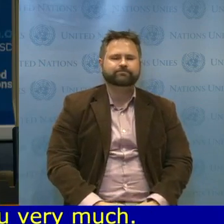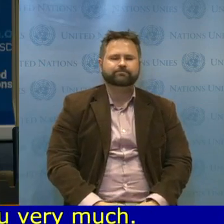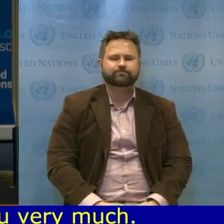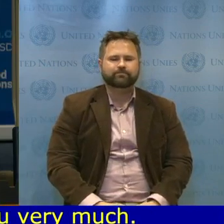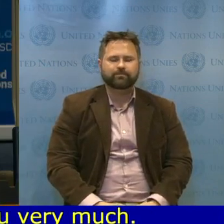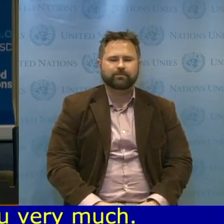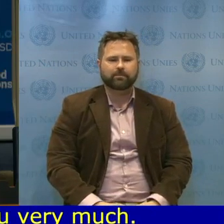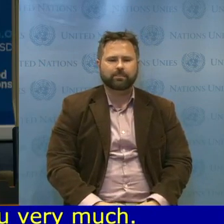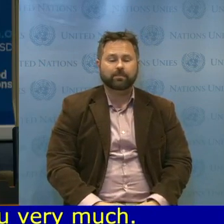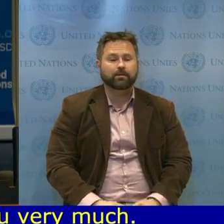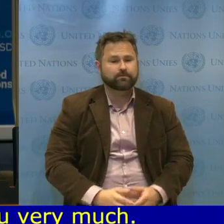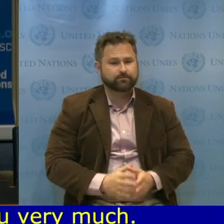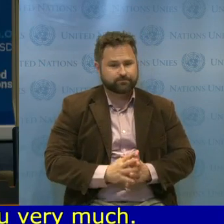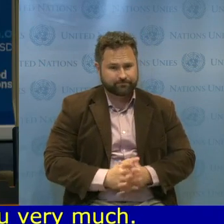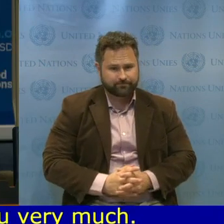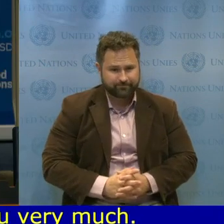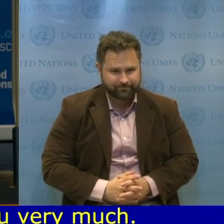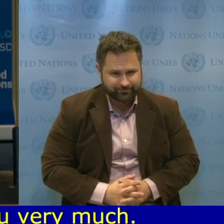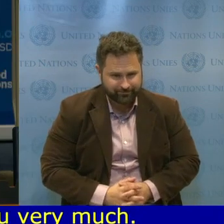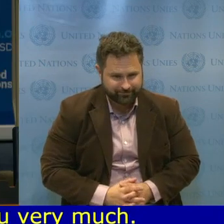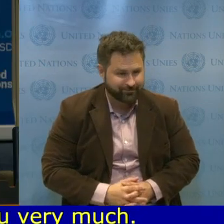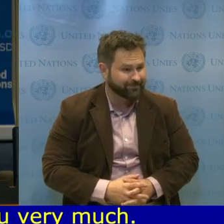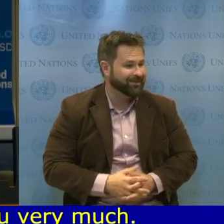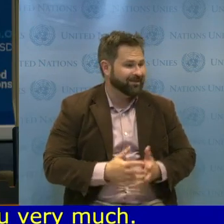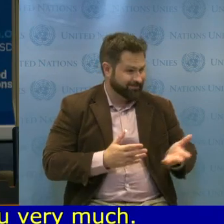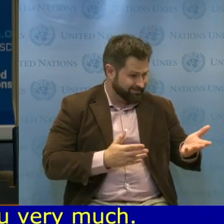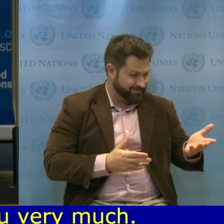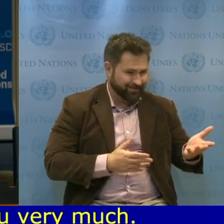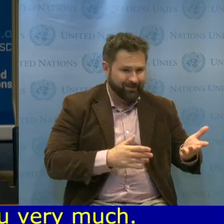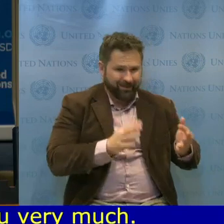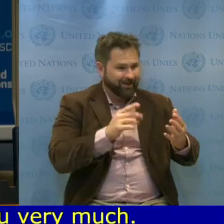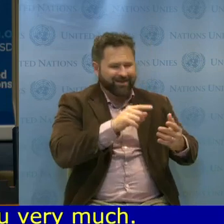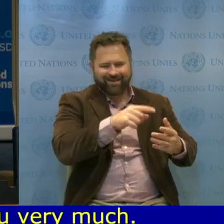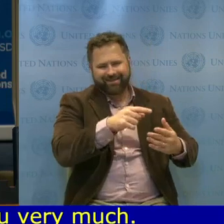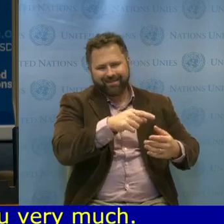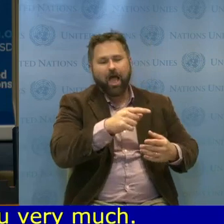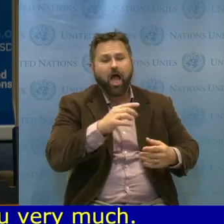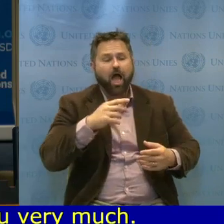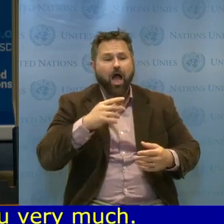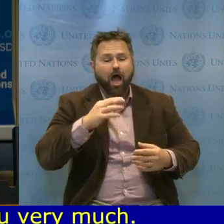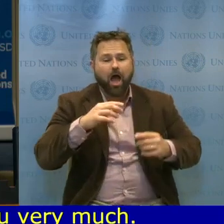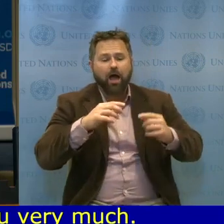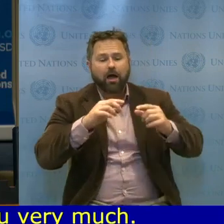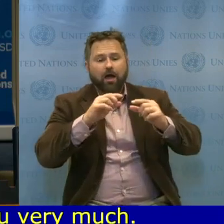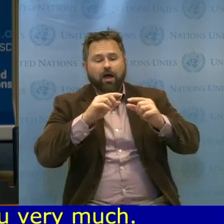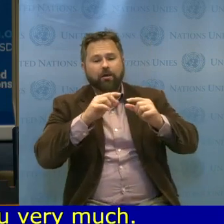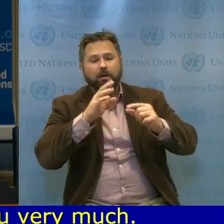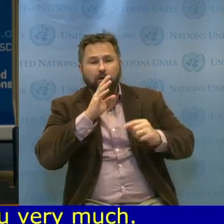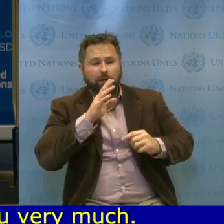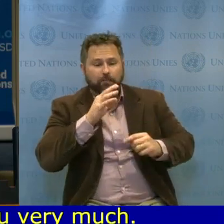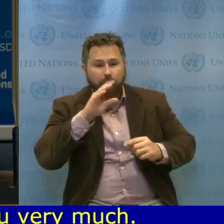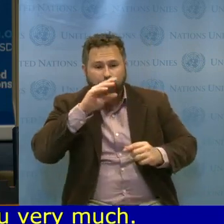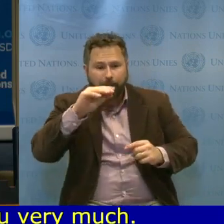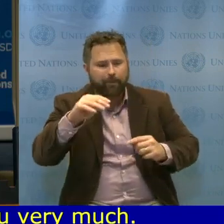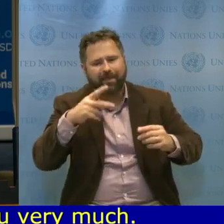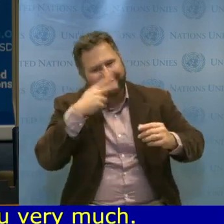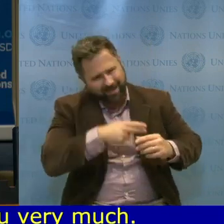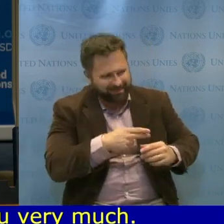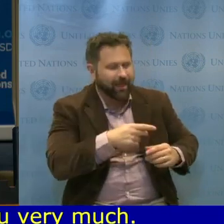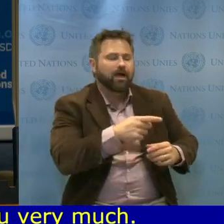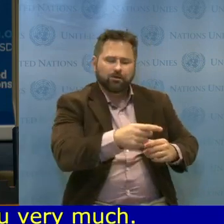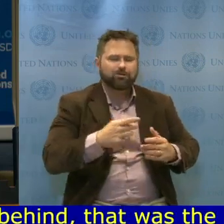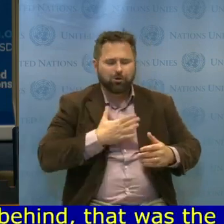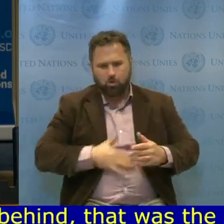So that no one will be left behind. That was the last sentence. Thank you very much. Now I would like to give the floor to